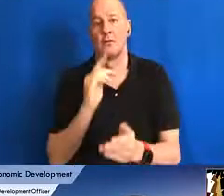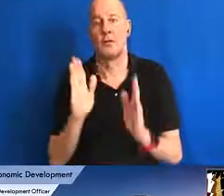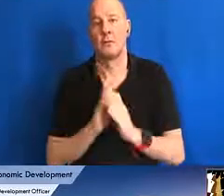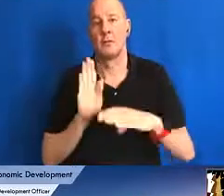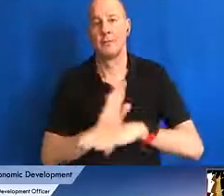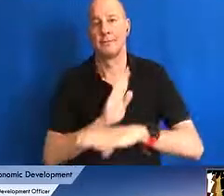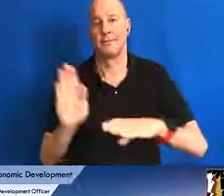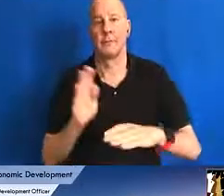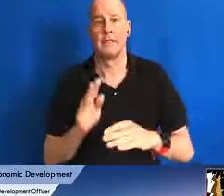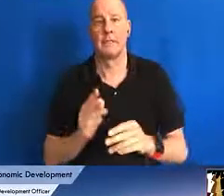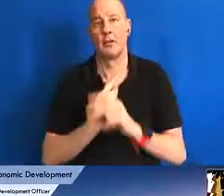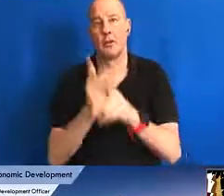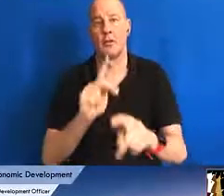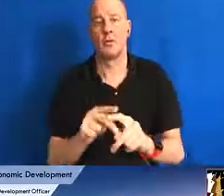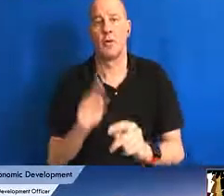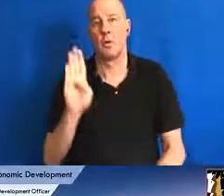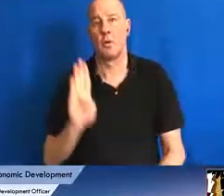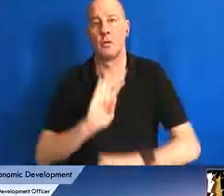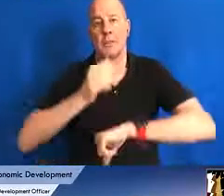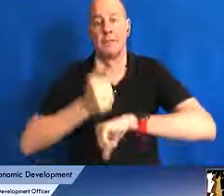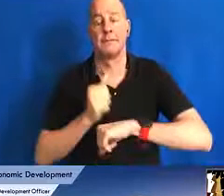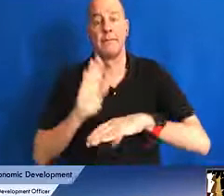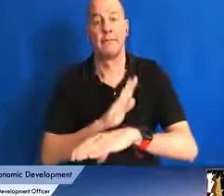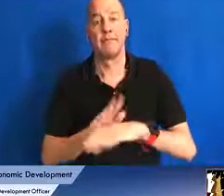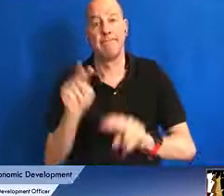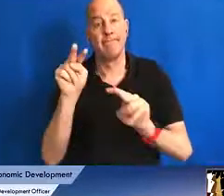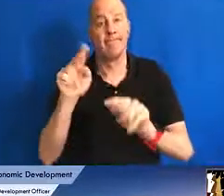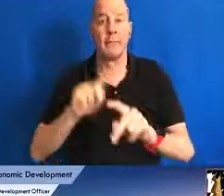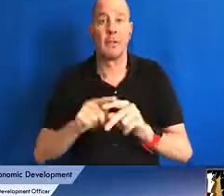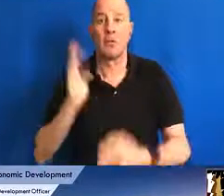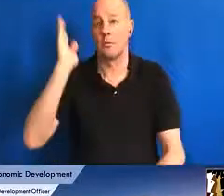Berkeley-based businesses. And it's exciting to be here, and I look forward to the presentation.